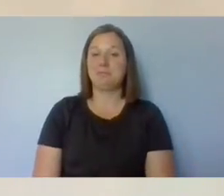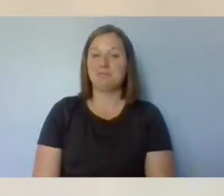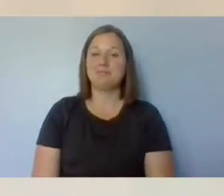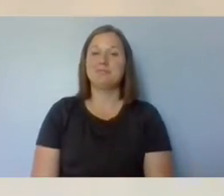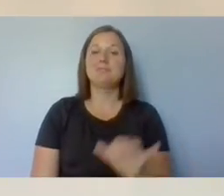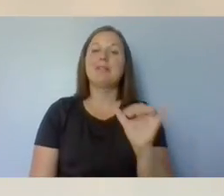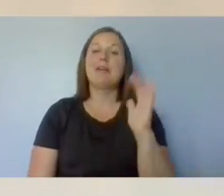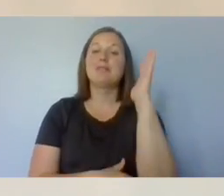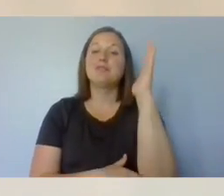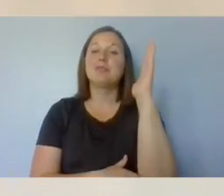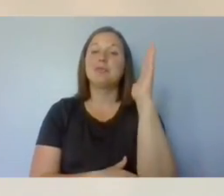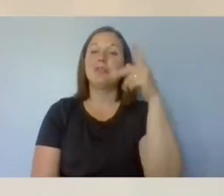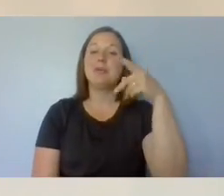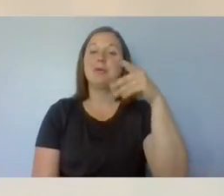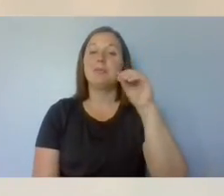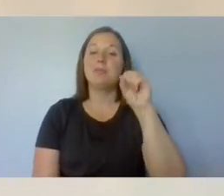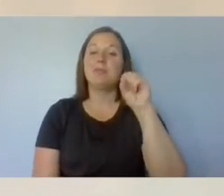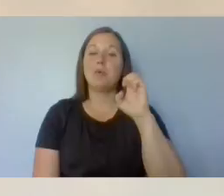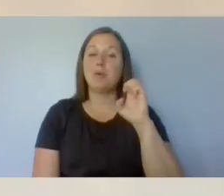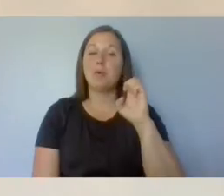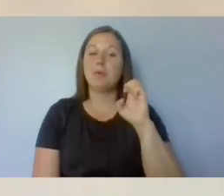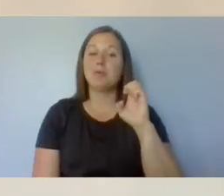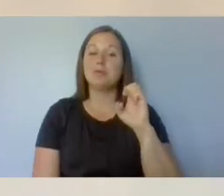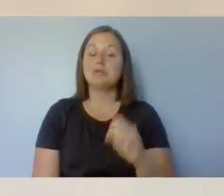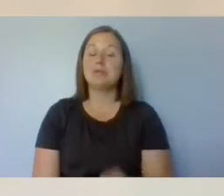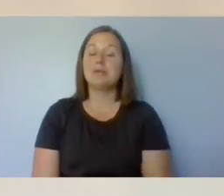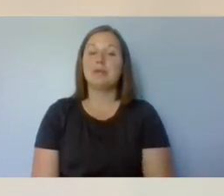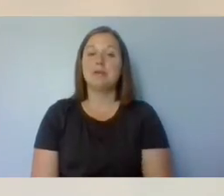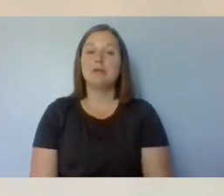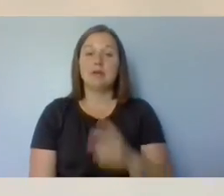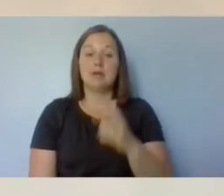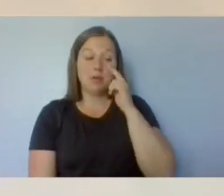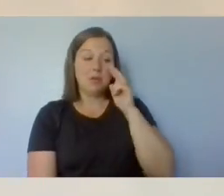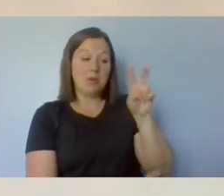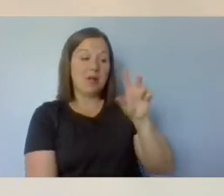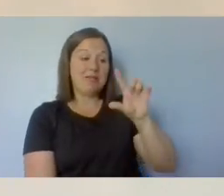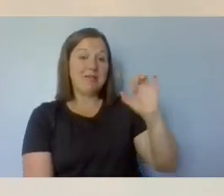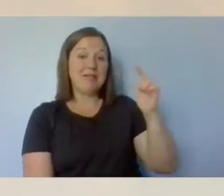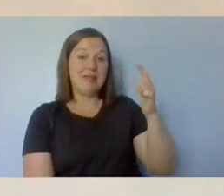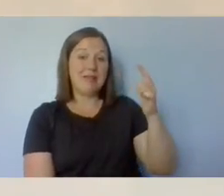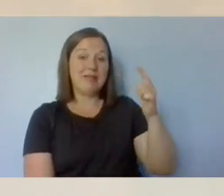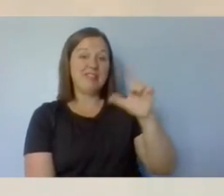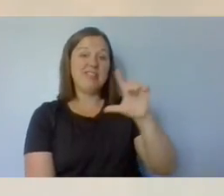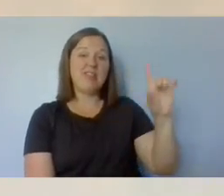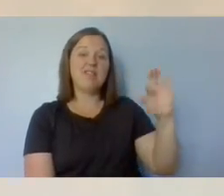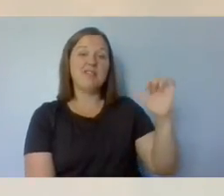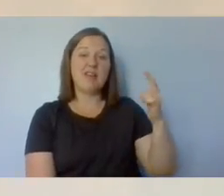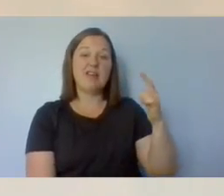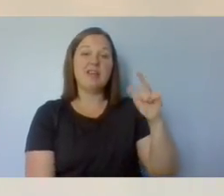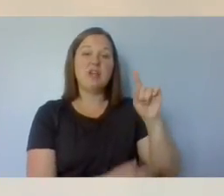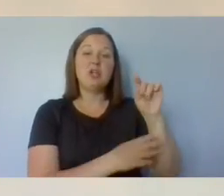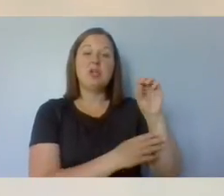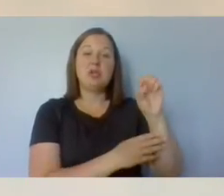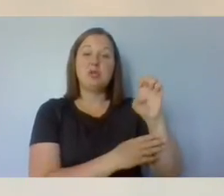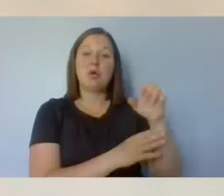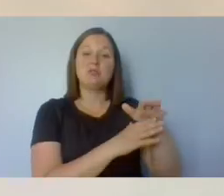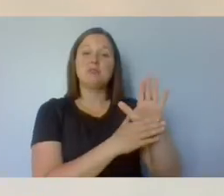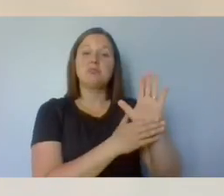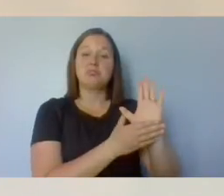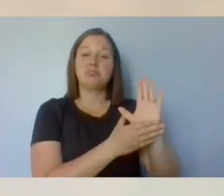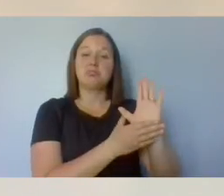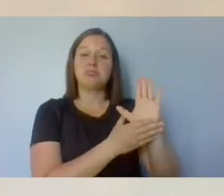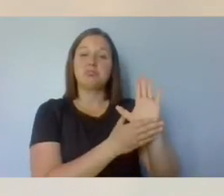pose. Turn to your left leg, toes pointing up, and fold towards your